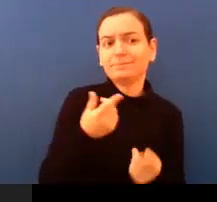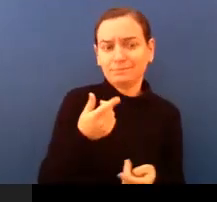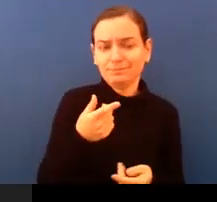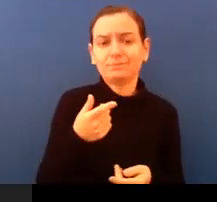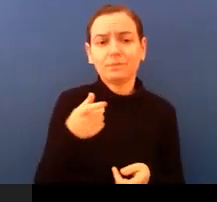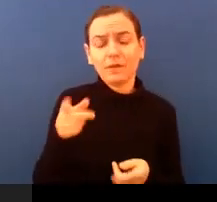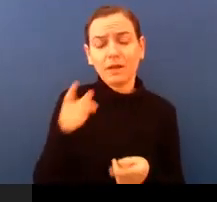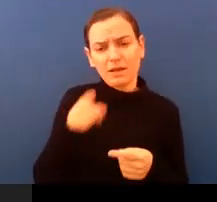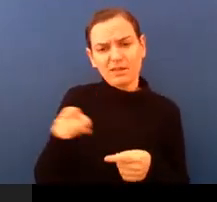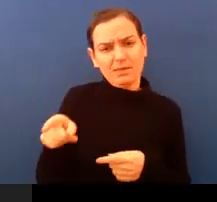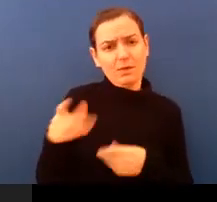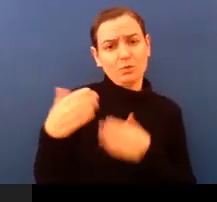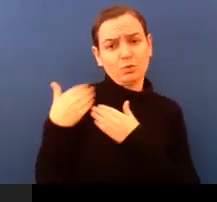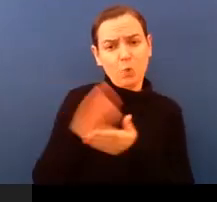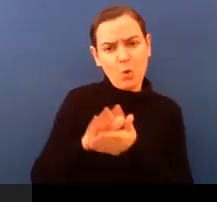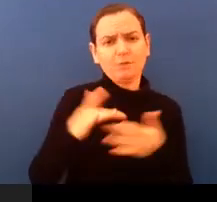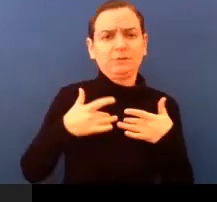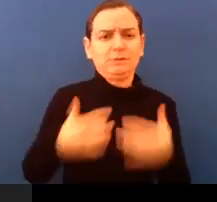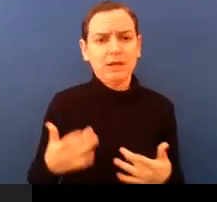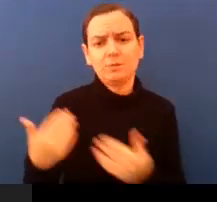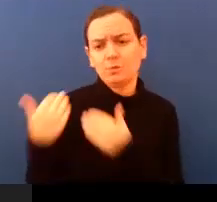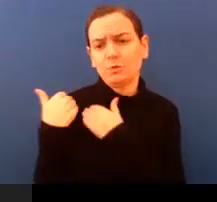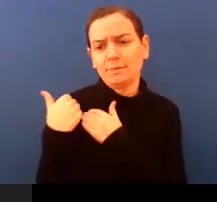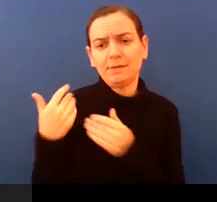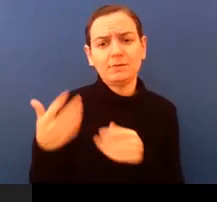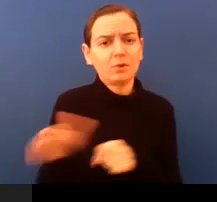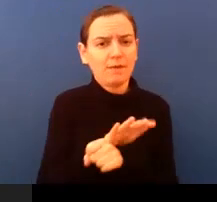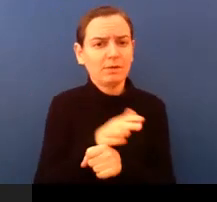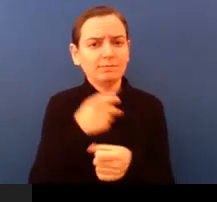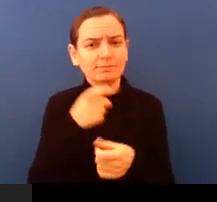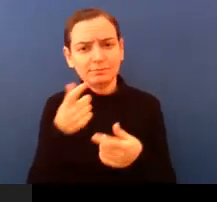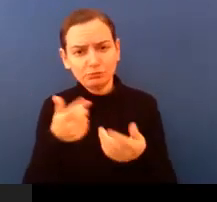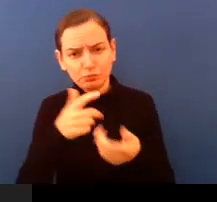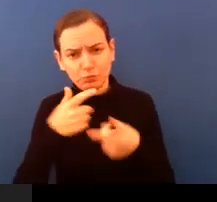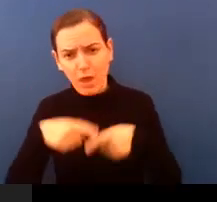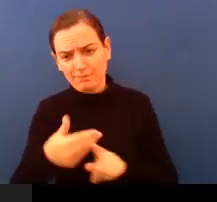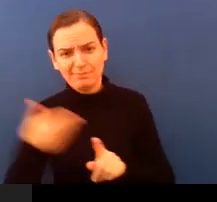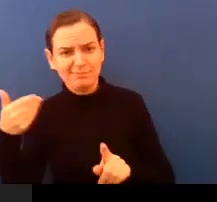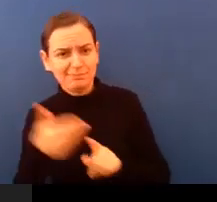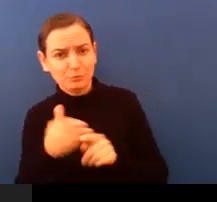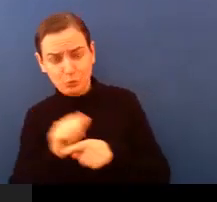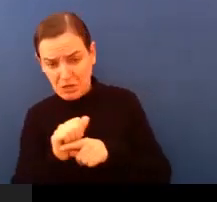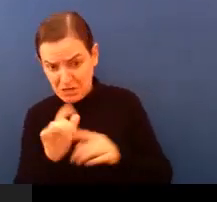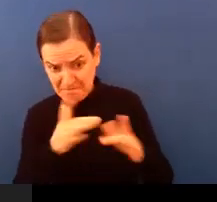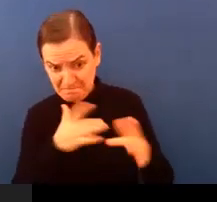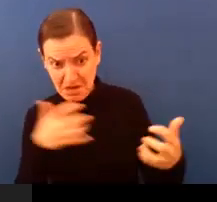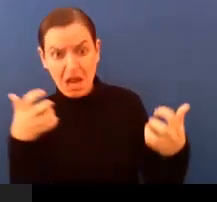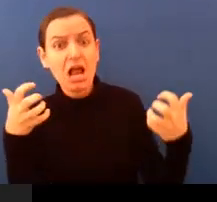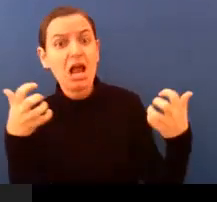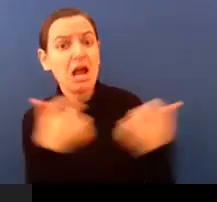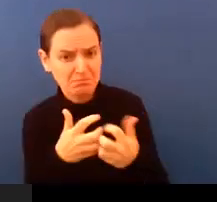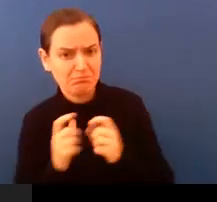guide dog is assigned. So while you're at the school and all the training that has gone into the dog, which runs